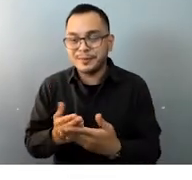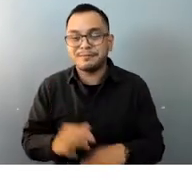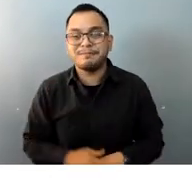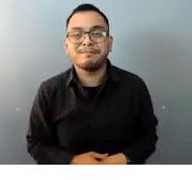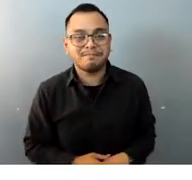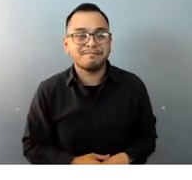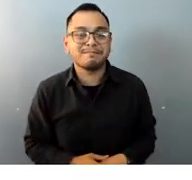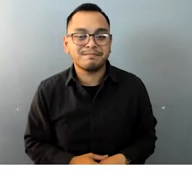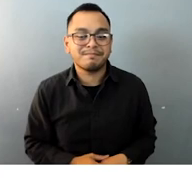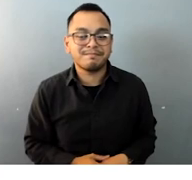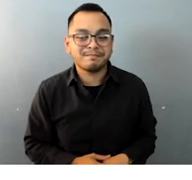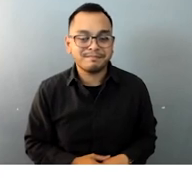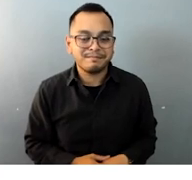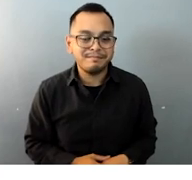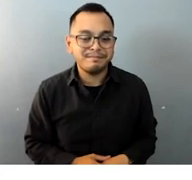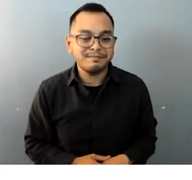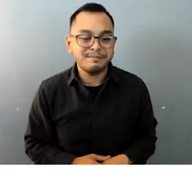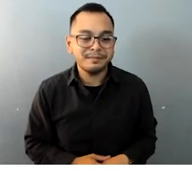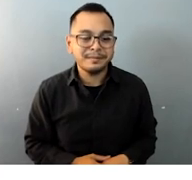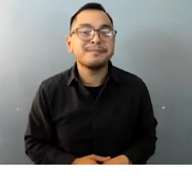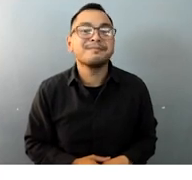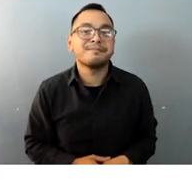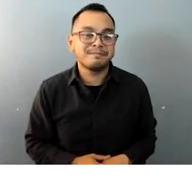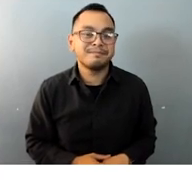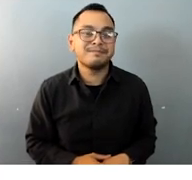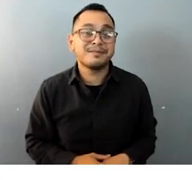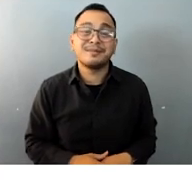you. Yeah, thank you for doing this.